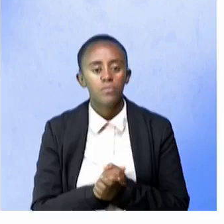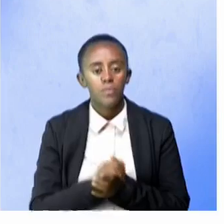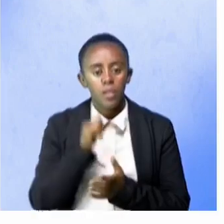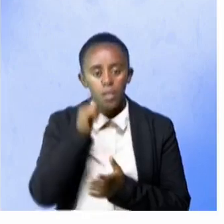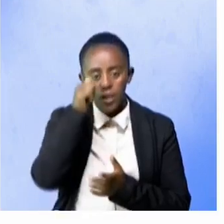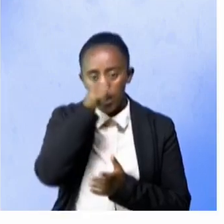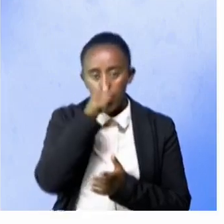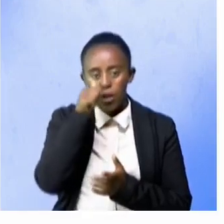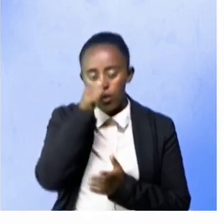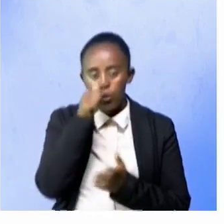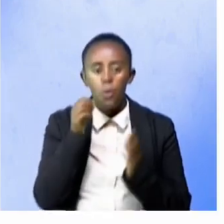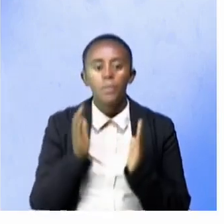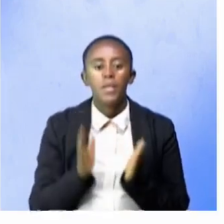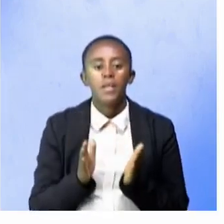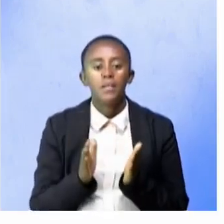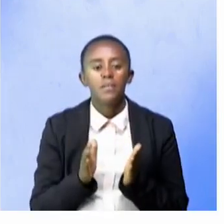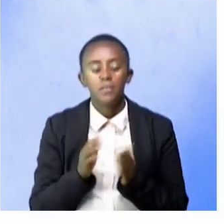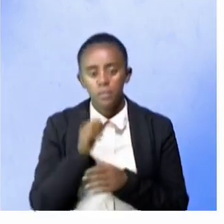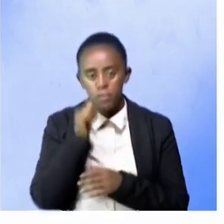Ethiopian